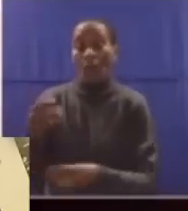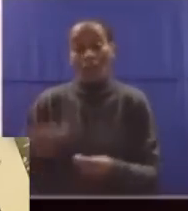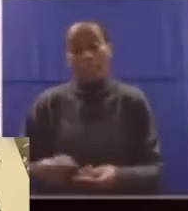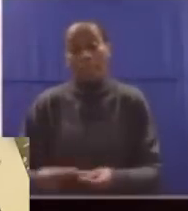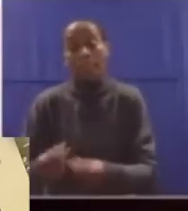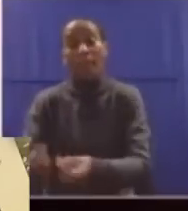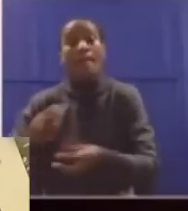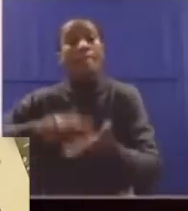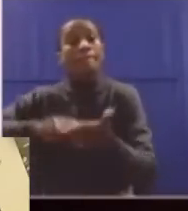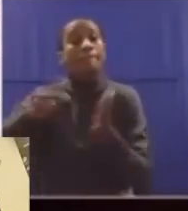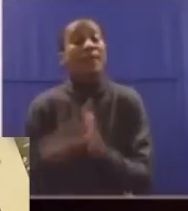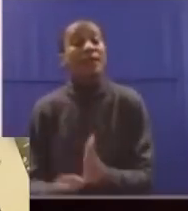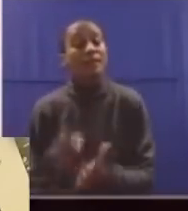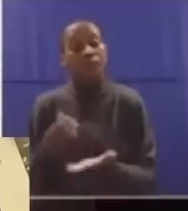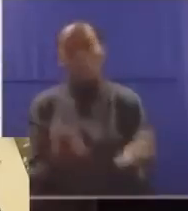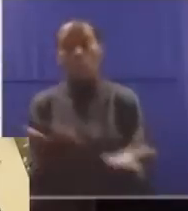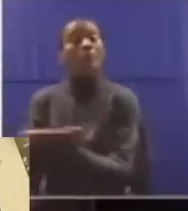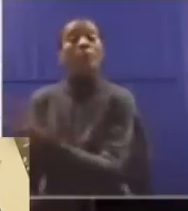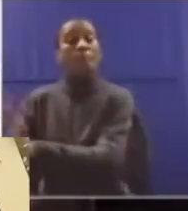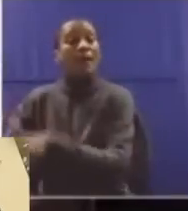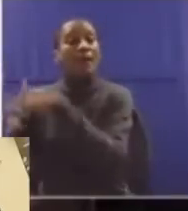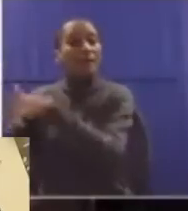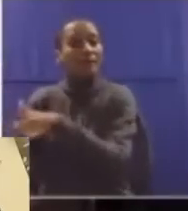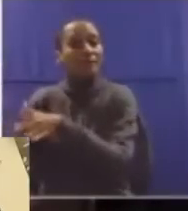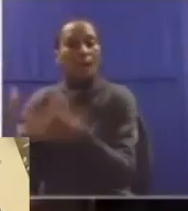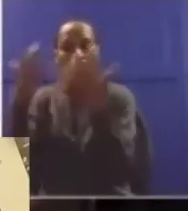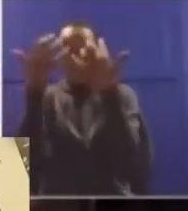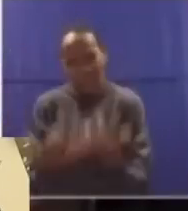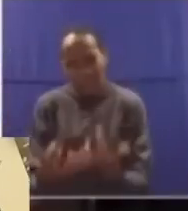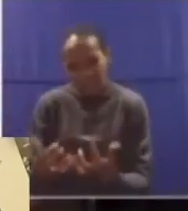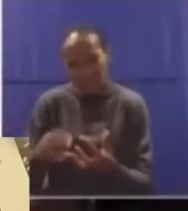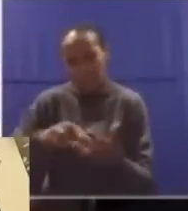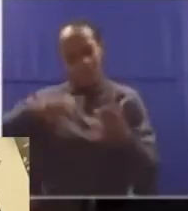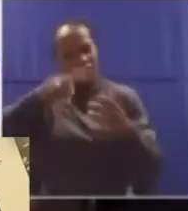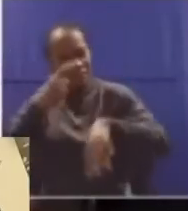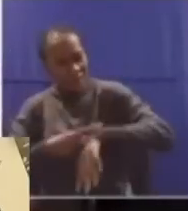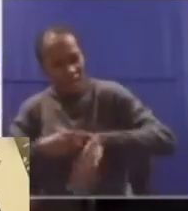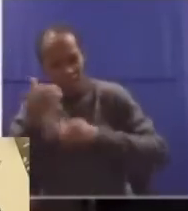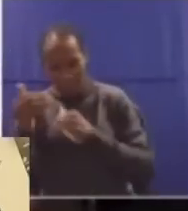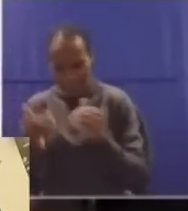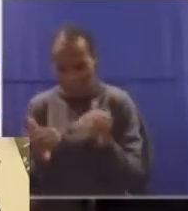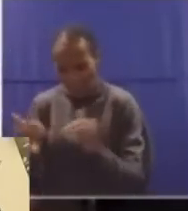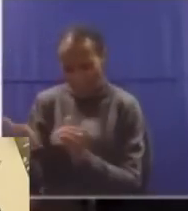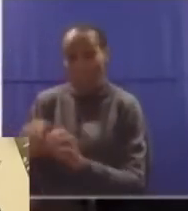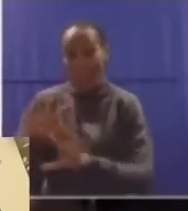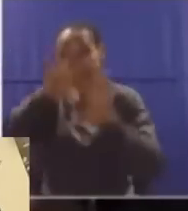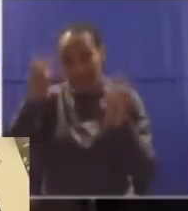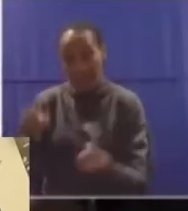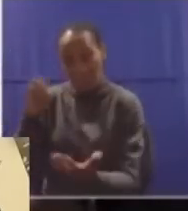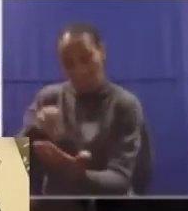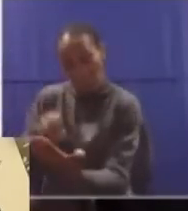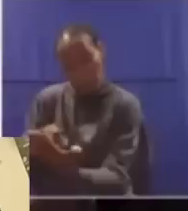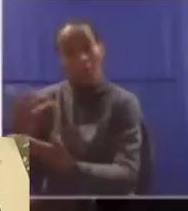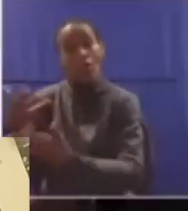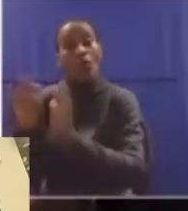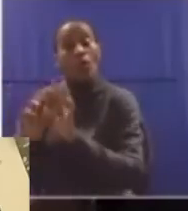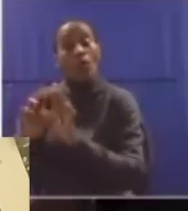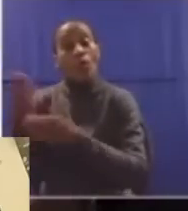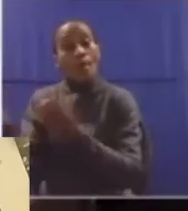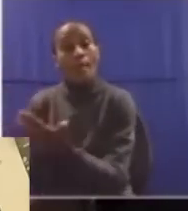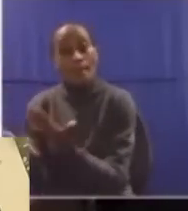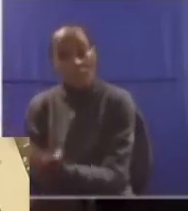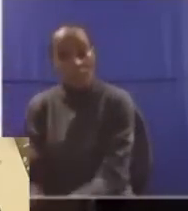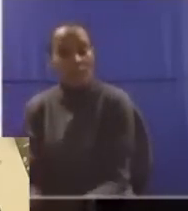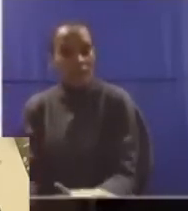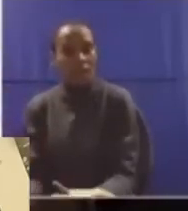and reading plan to Parliament with a budget-specific timelines in this APP so they can be held accountable to stop